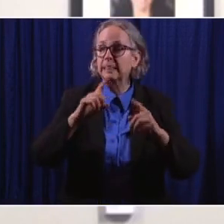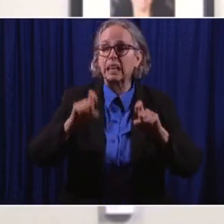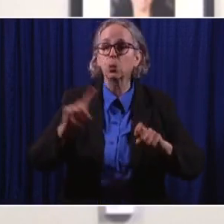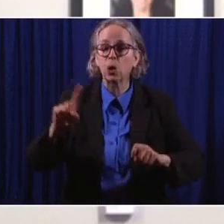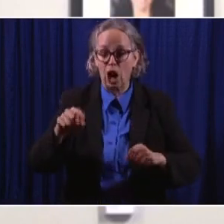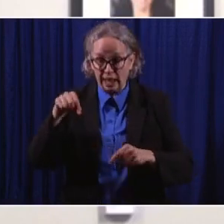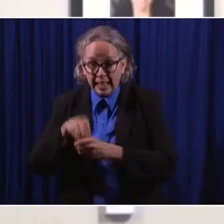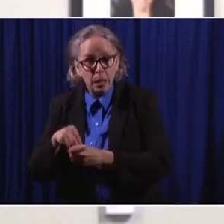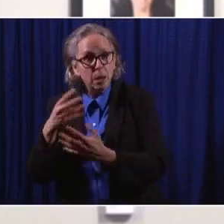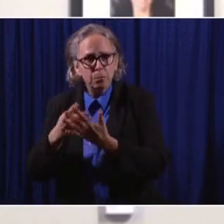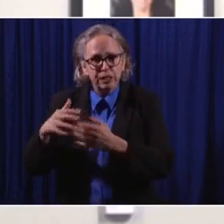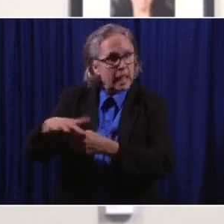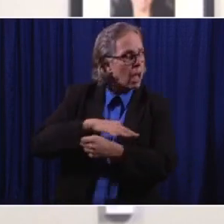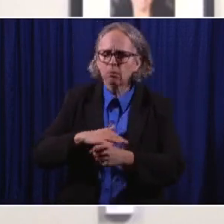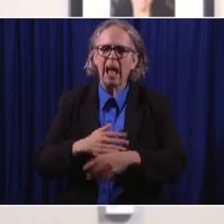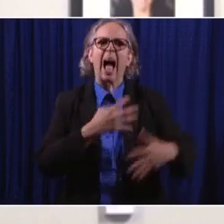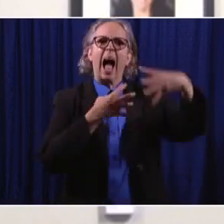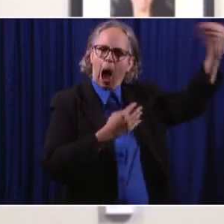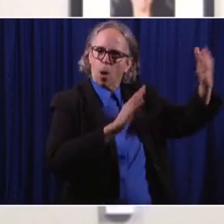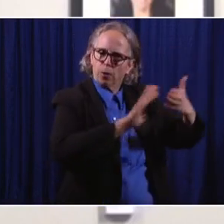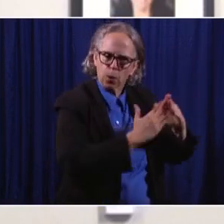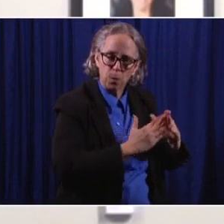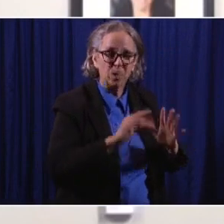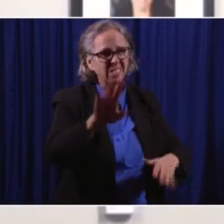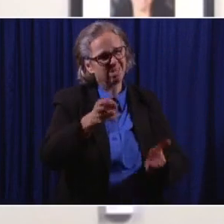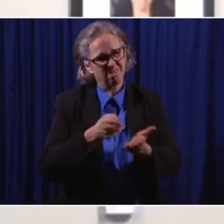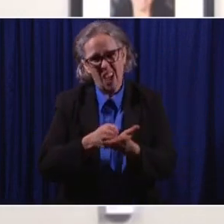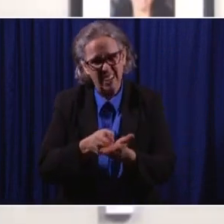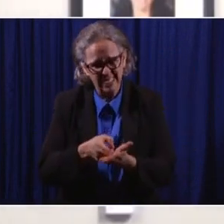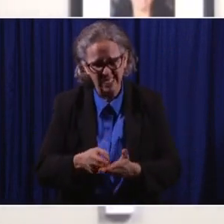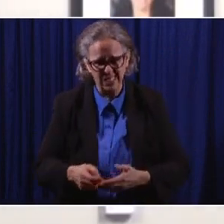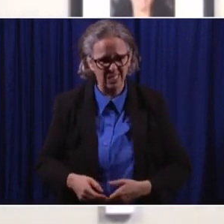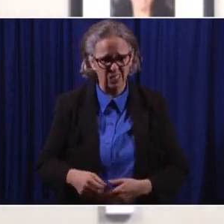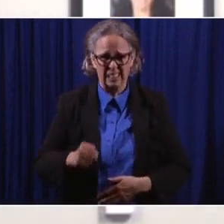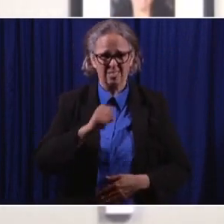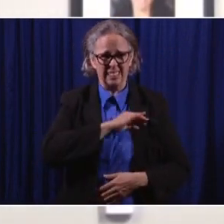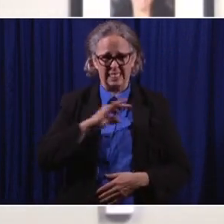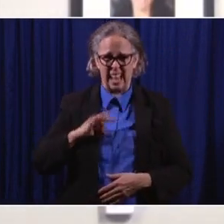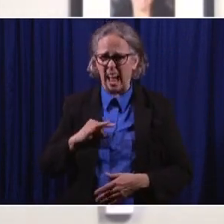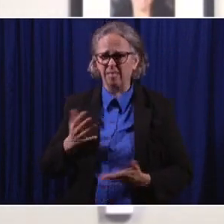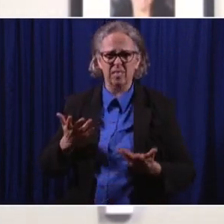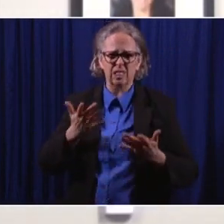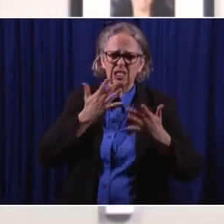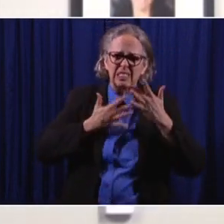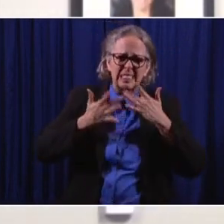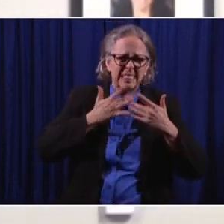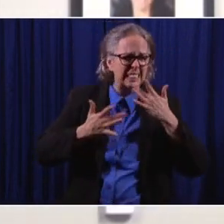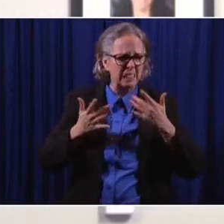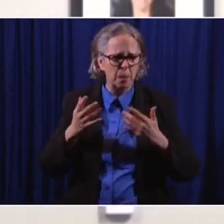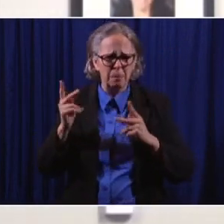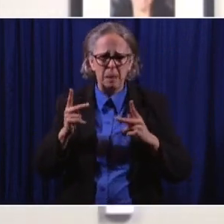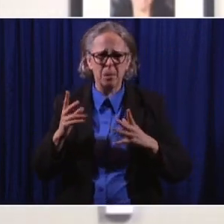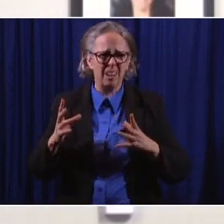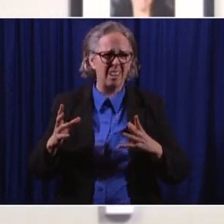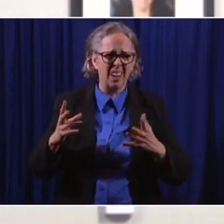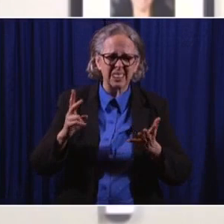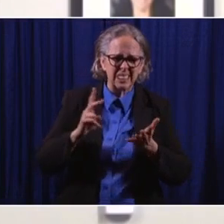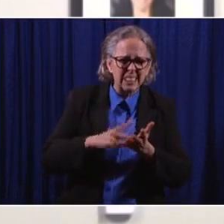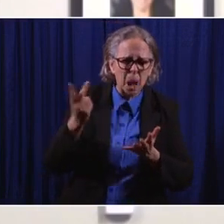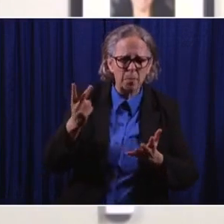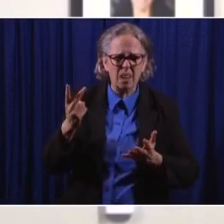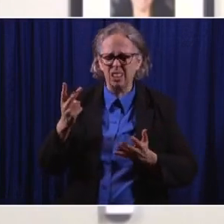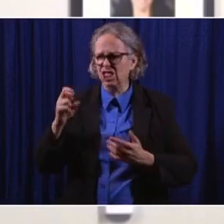a staffing shortage and people are working double shifts, the last thing they're trying to do is go somewhere in the community and get a test, or if they have